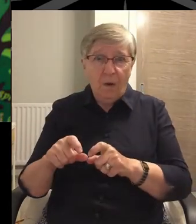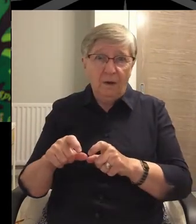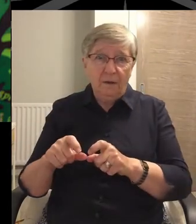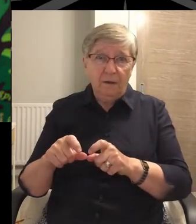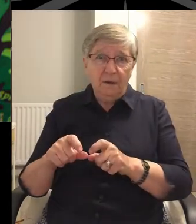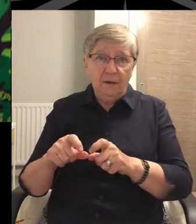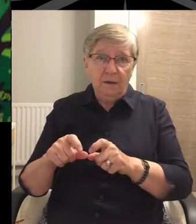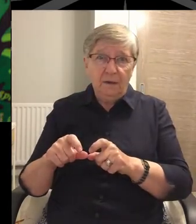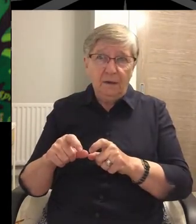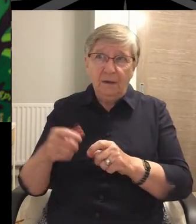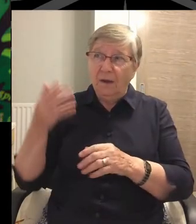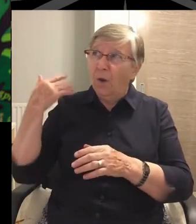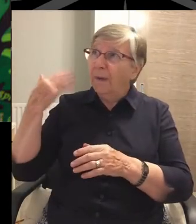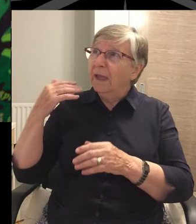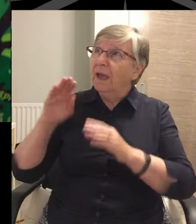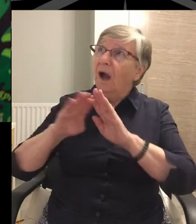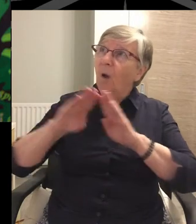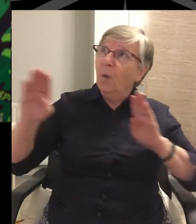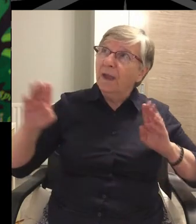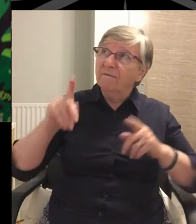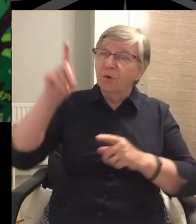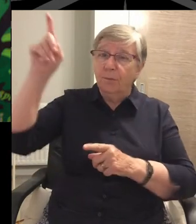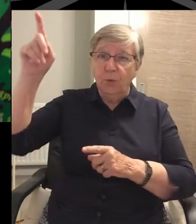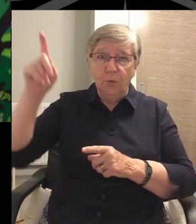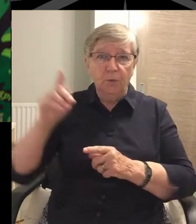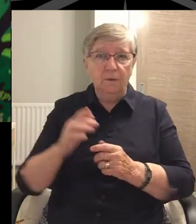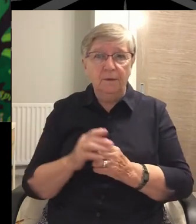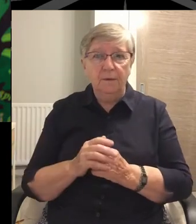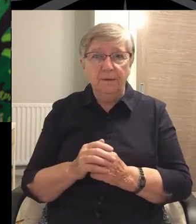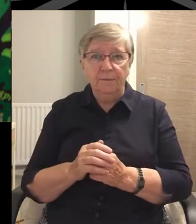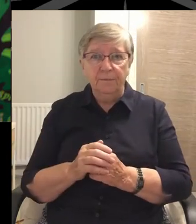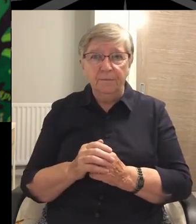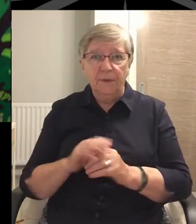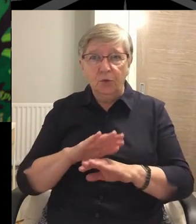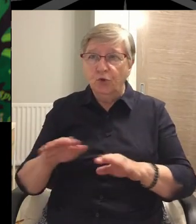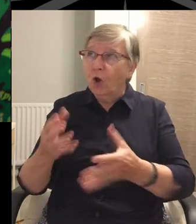so long in the far-off land.